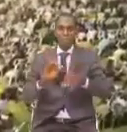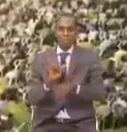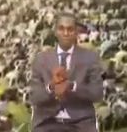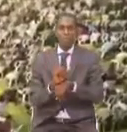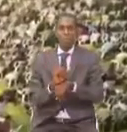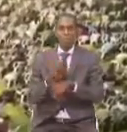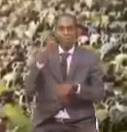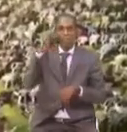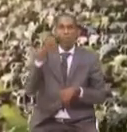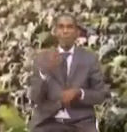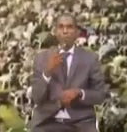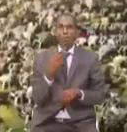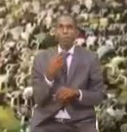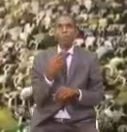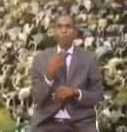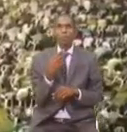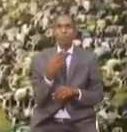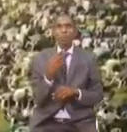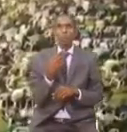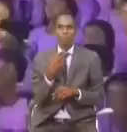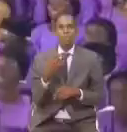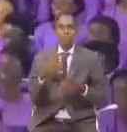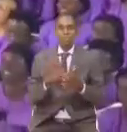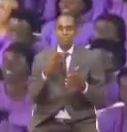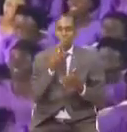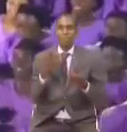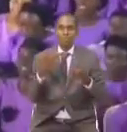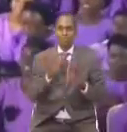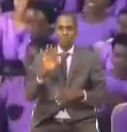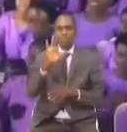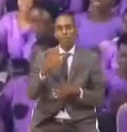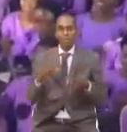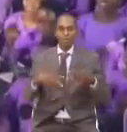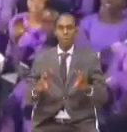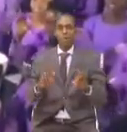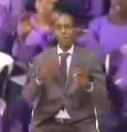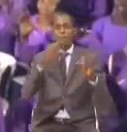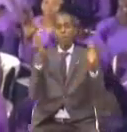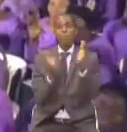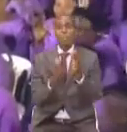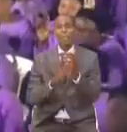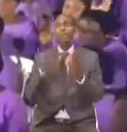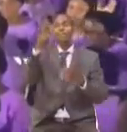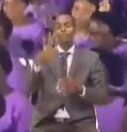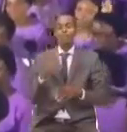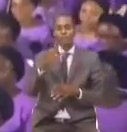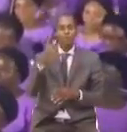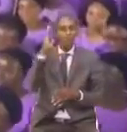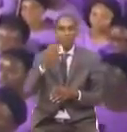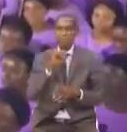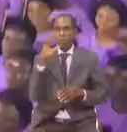who is coming your way? Praise God, you'll not miss it tonight. As the